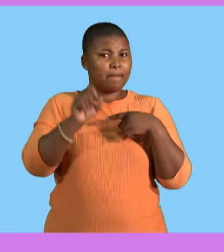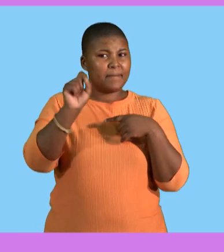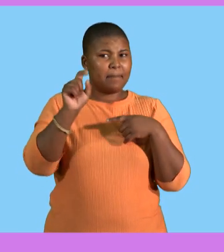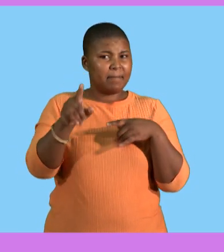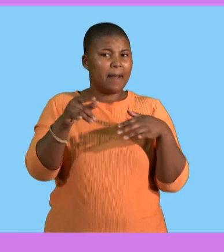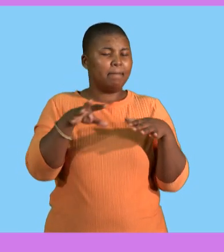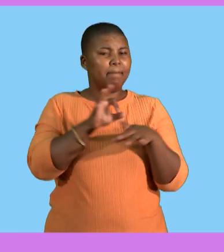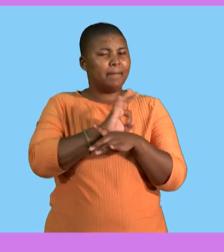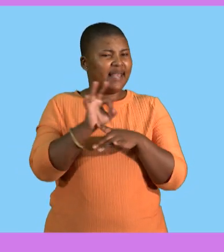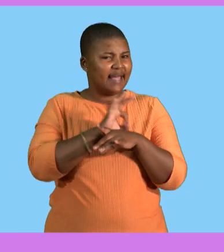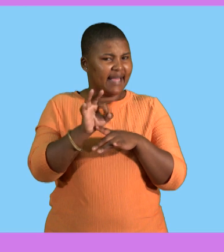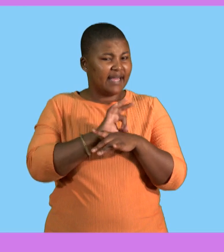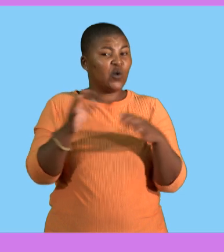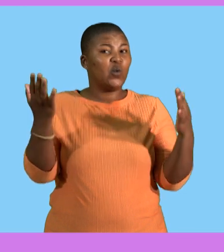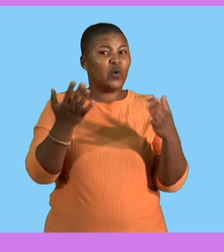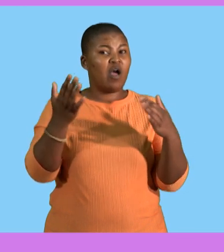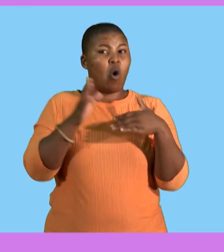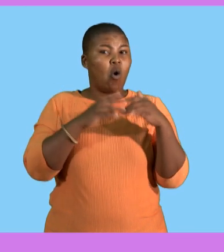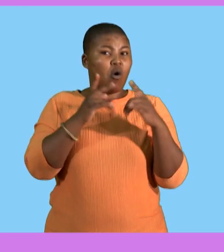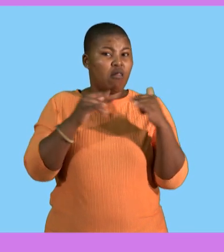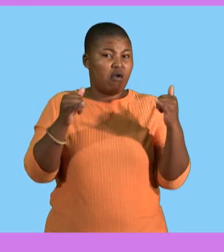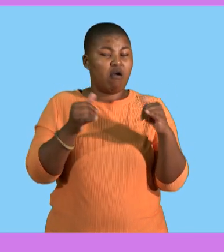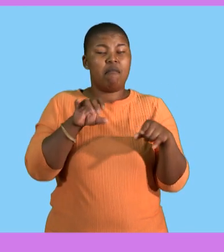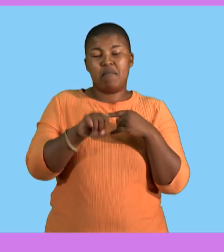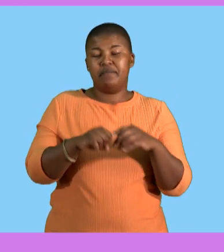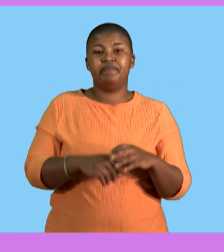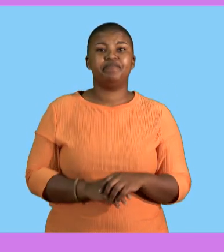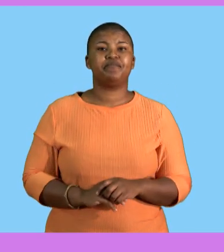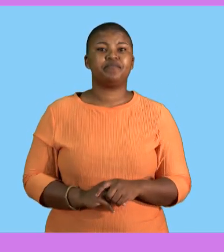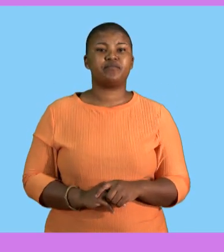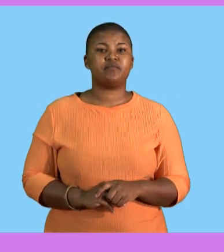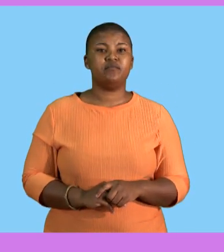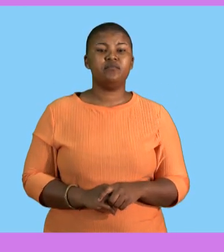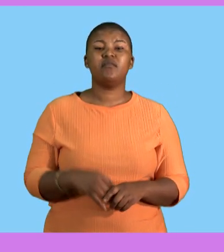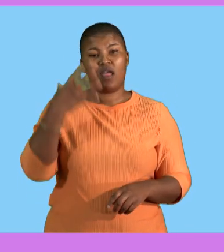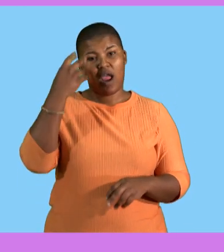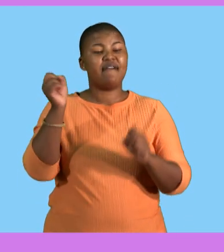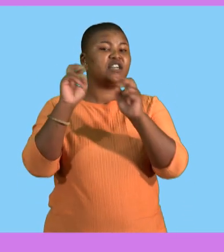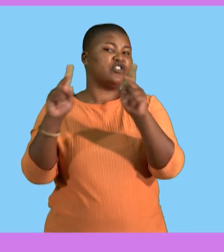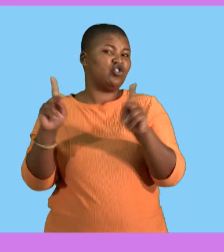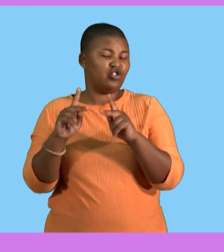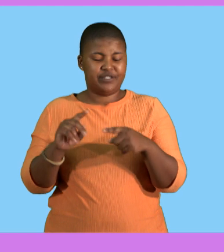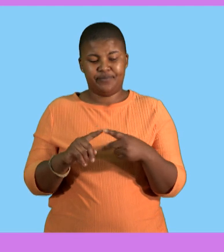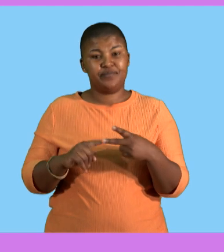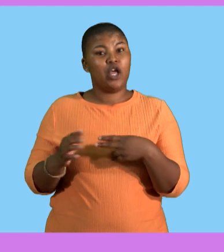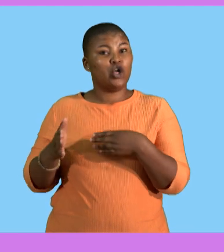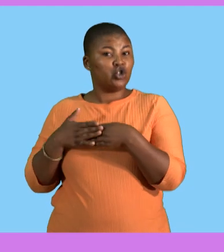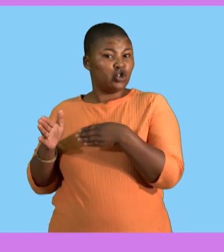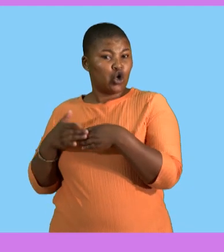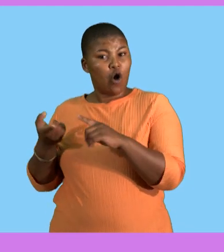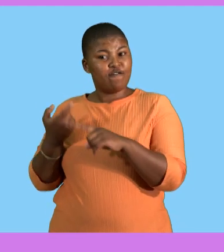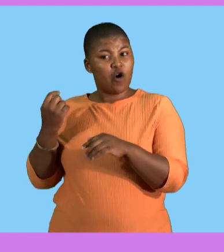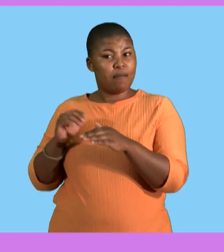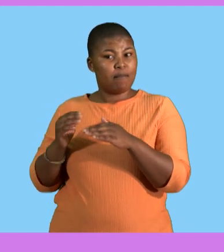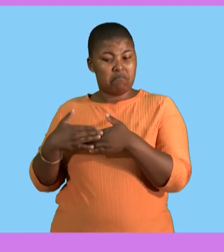plan rather, on the internet. So now let's look at this. There is a kitchen, there's a door from the outside,